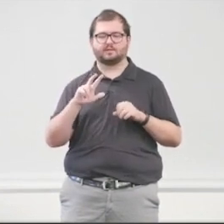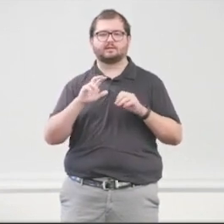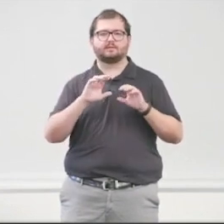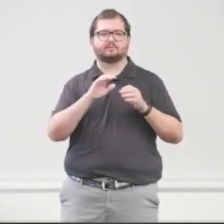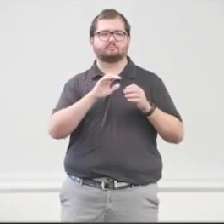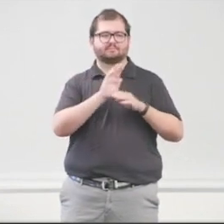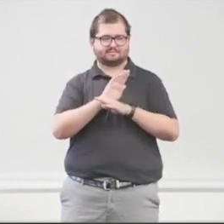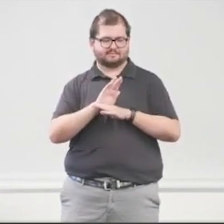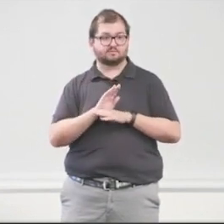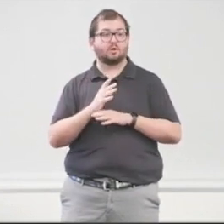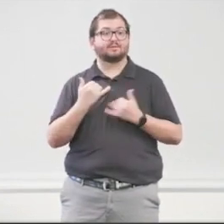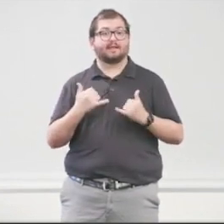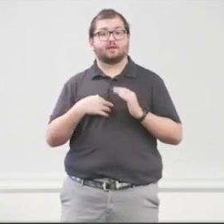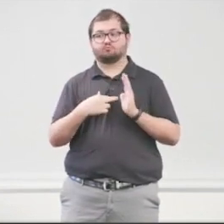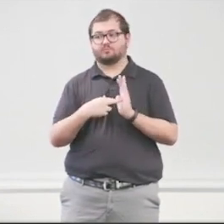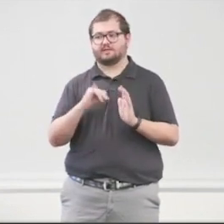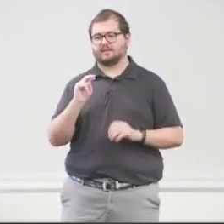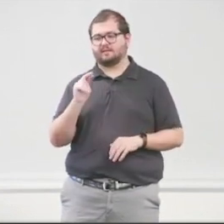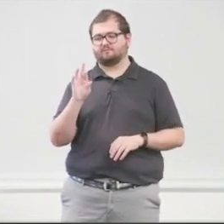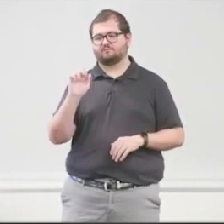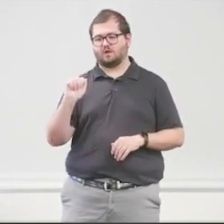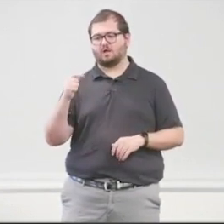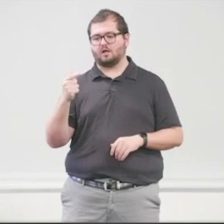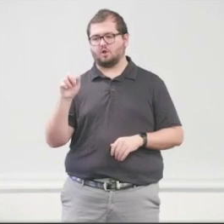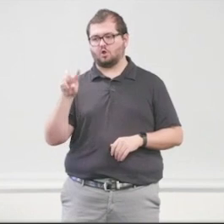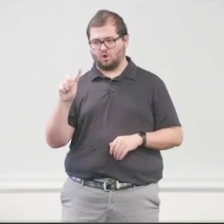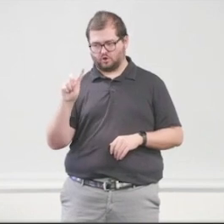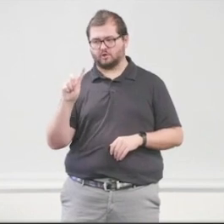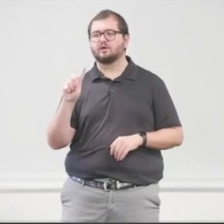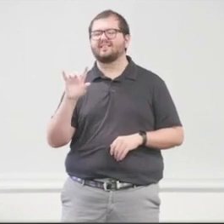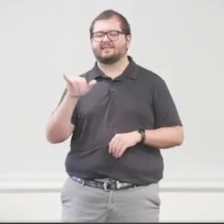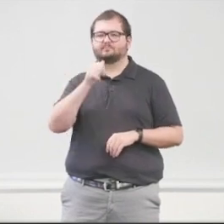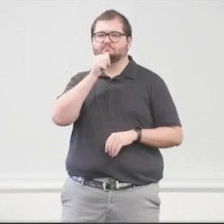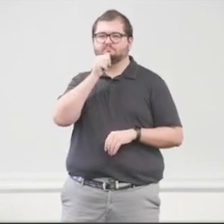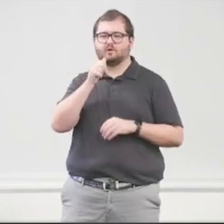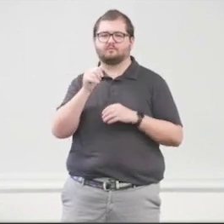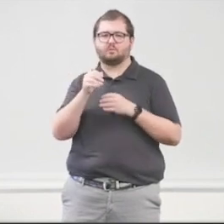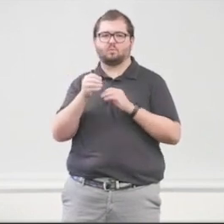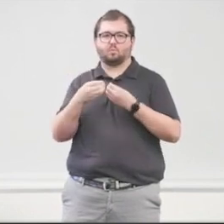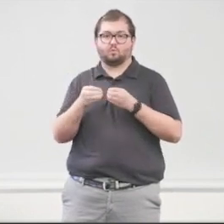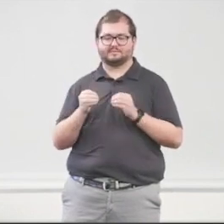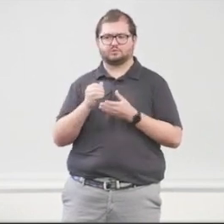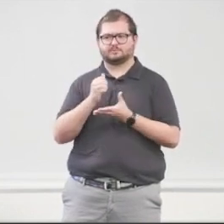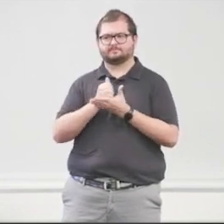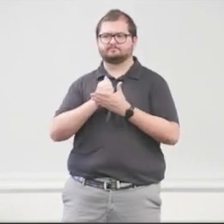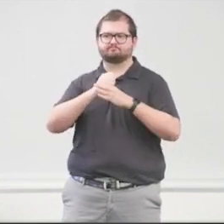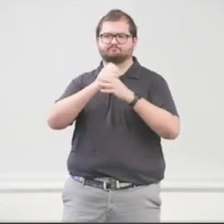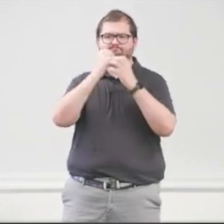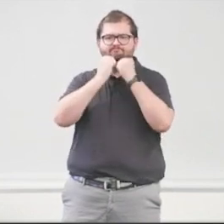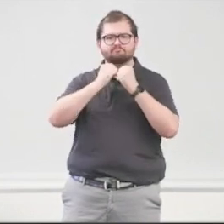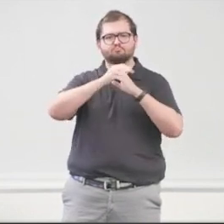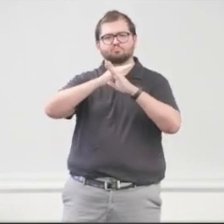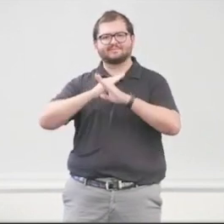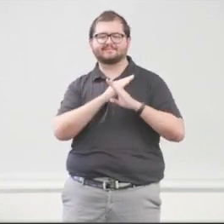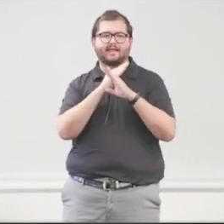representing InfraGuard. So InfraGuard is a public-private organization built on protecting critical infrastructure, all